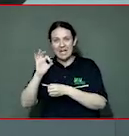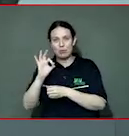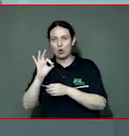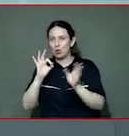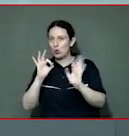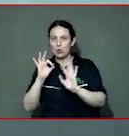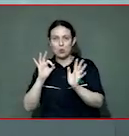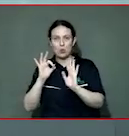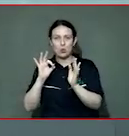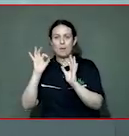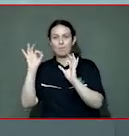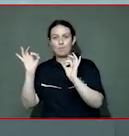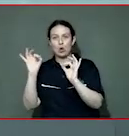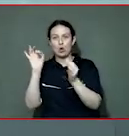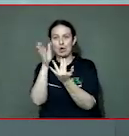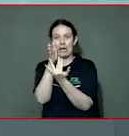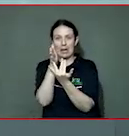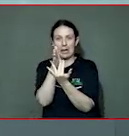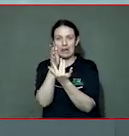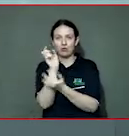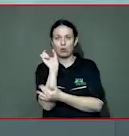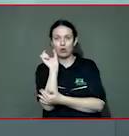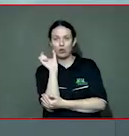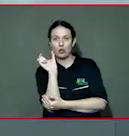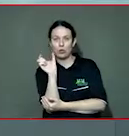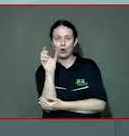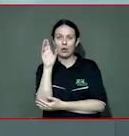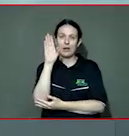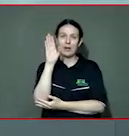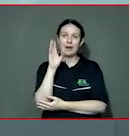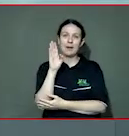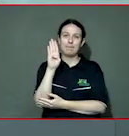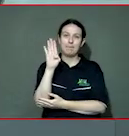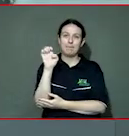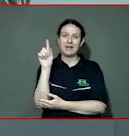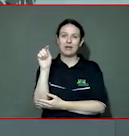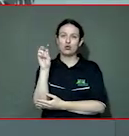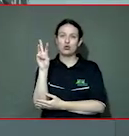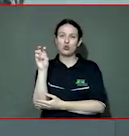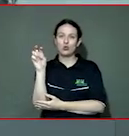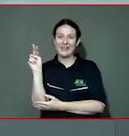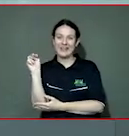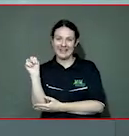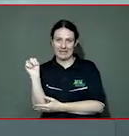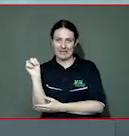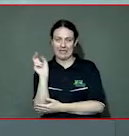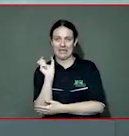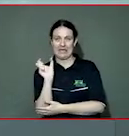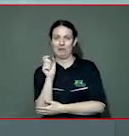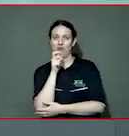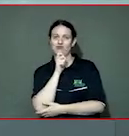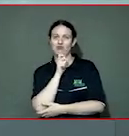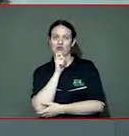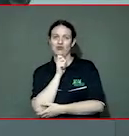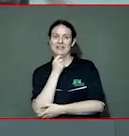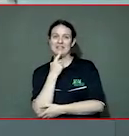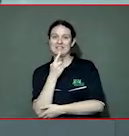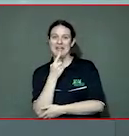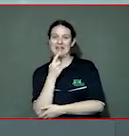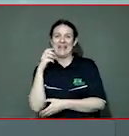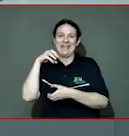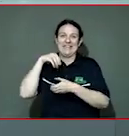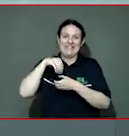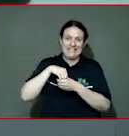between. That word, that preposition is important. Okay, so you can't chase into,